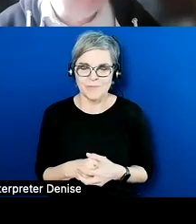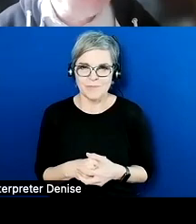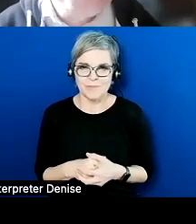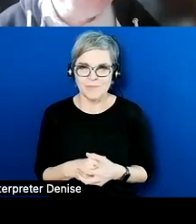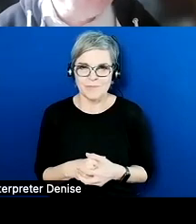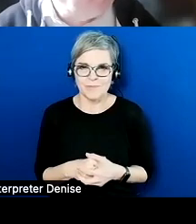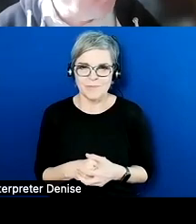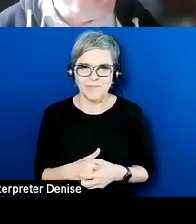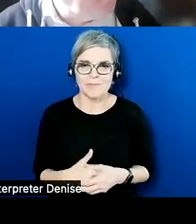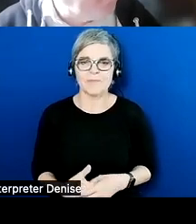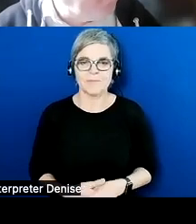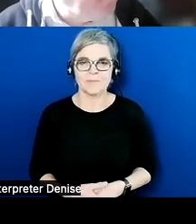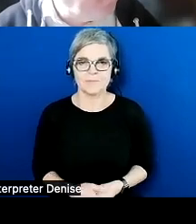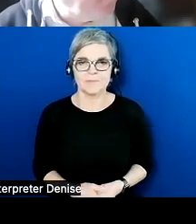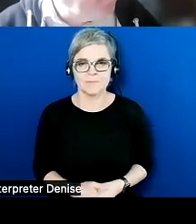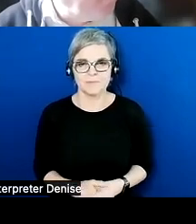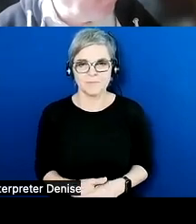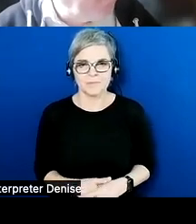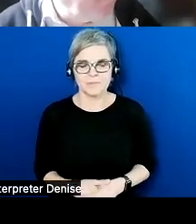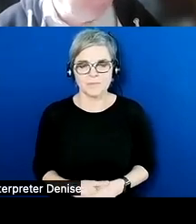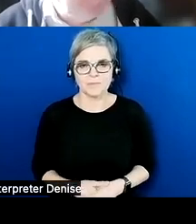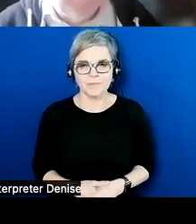Ja.